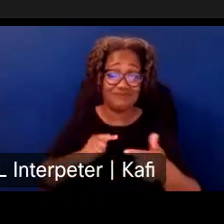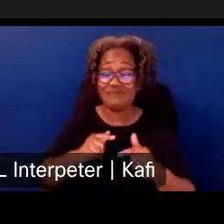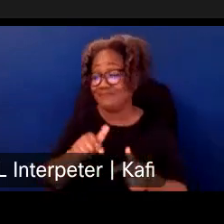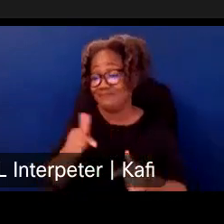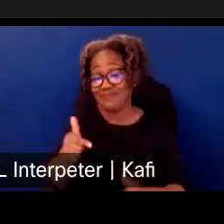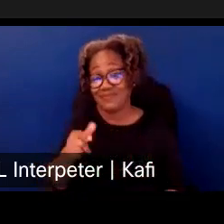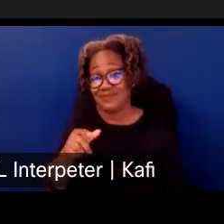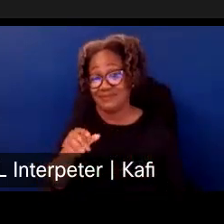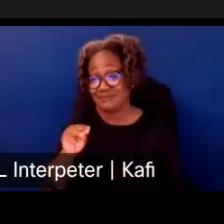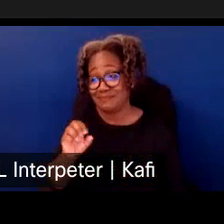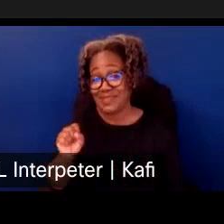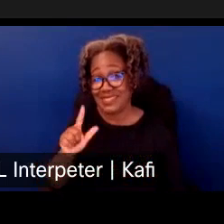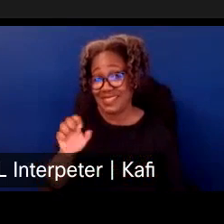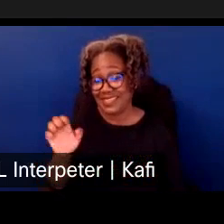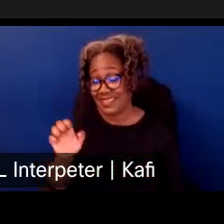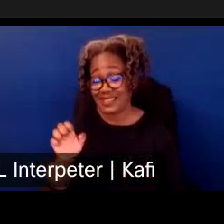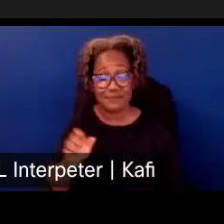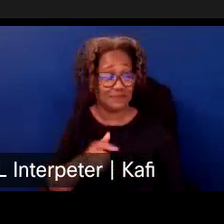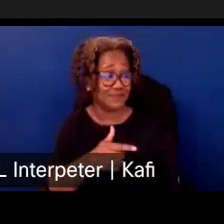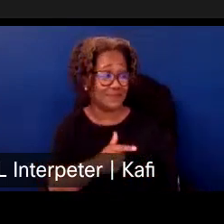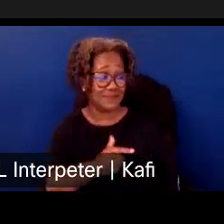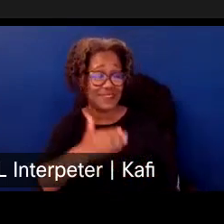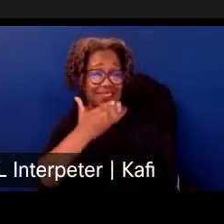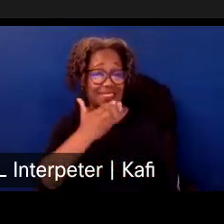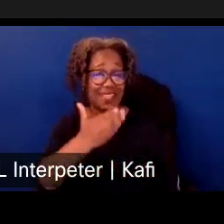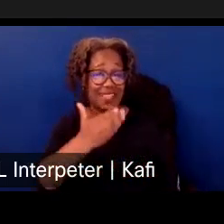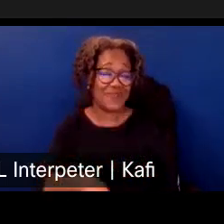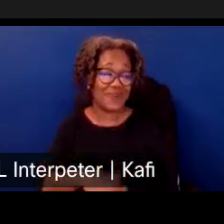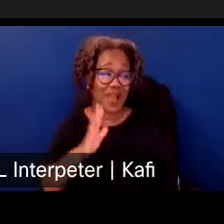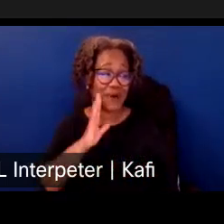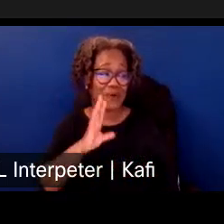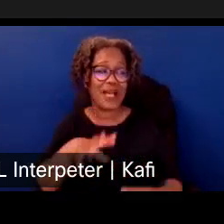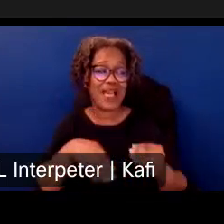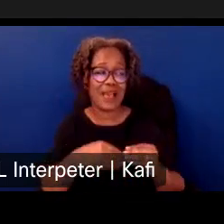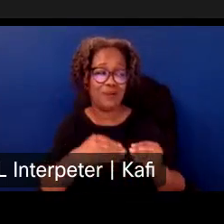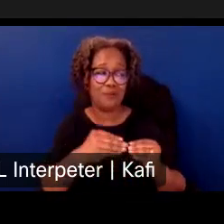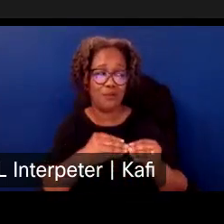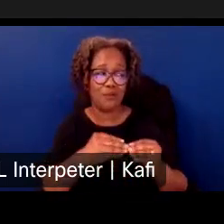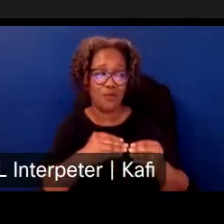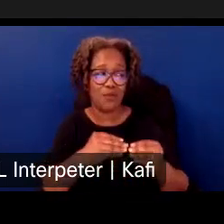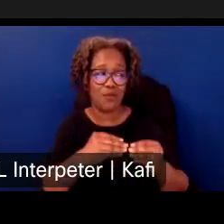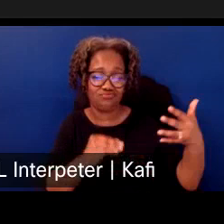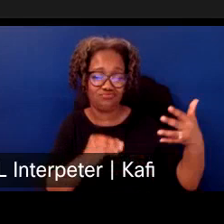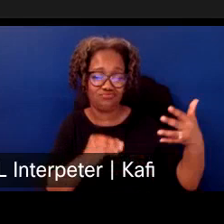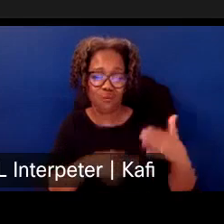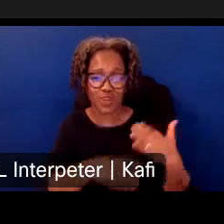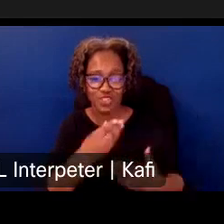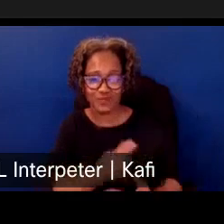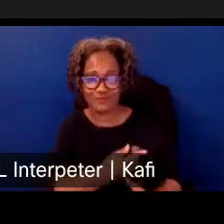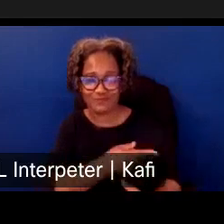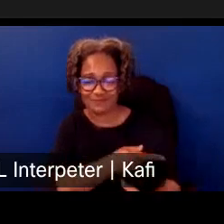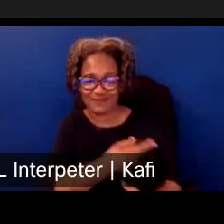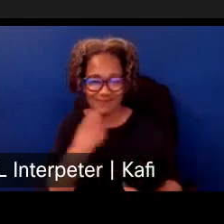segue on some of the things that she said, you know, in the beauty industry, let me just take it back a little bit. When I first came